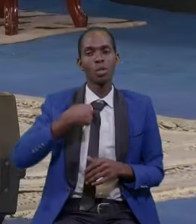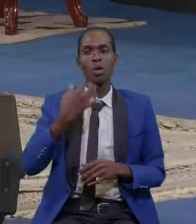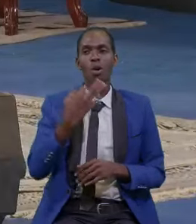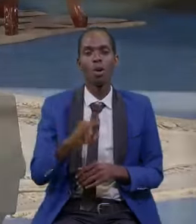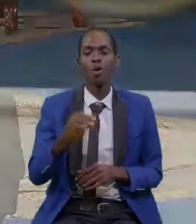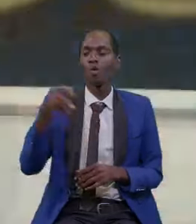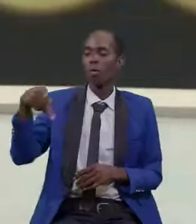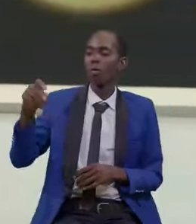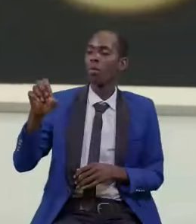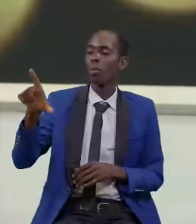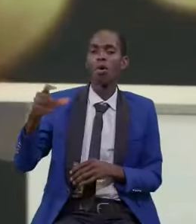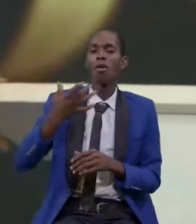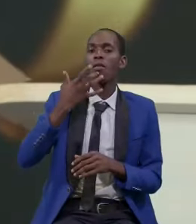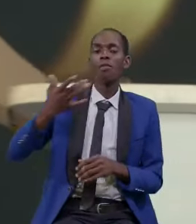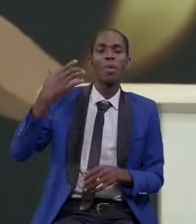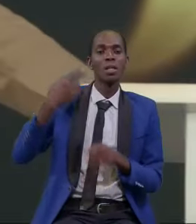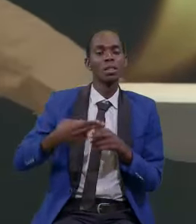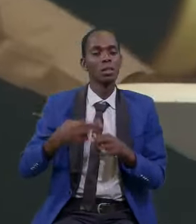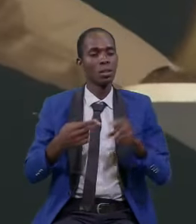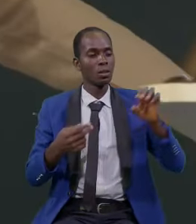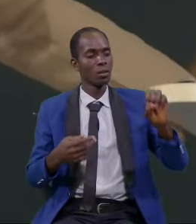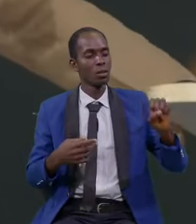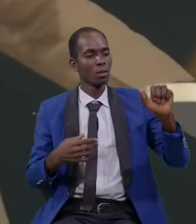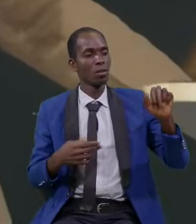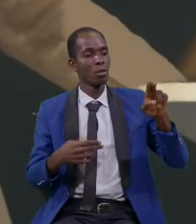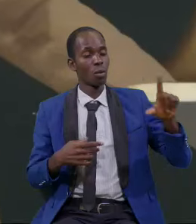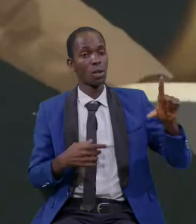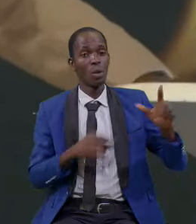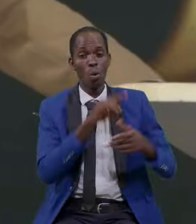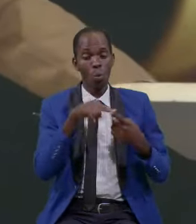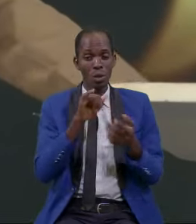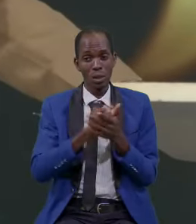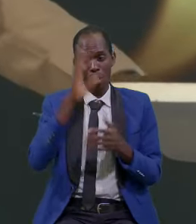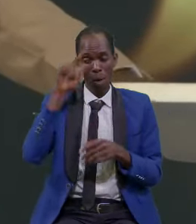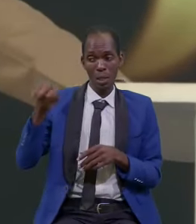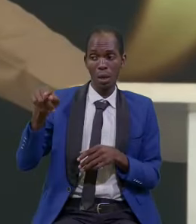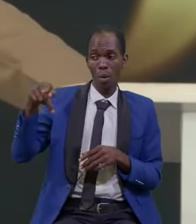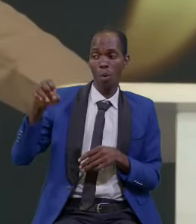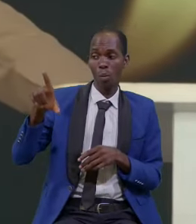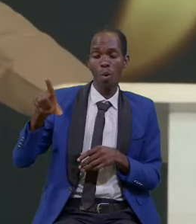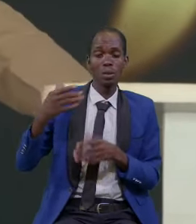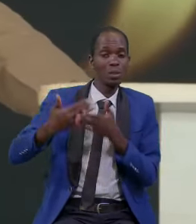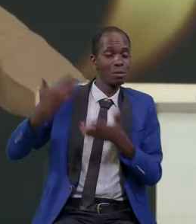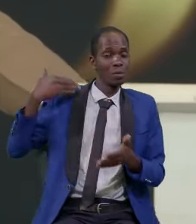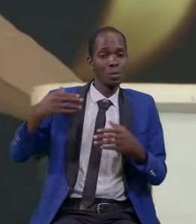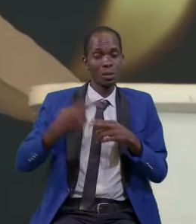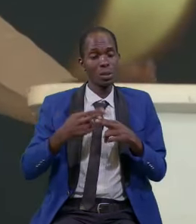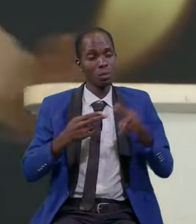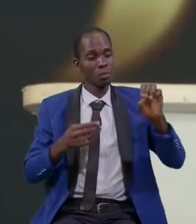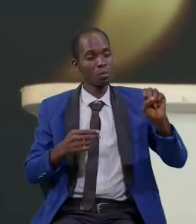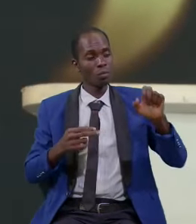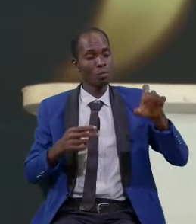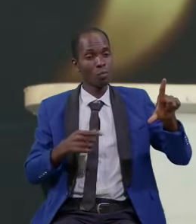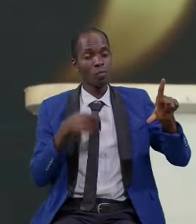he was Saul, that man was zealous. Zealous to persecute. And zealous to